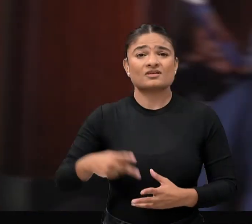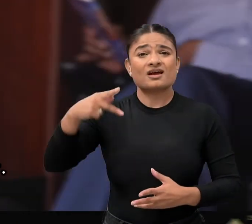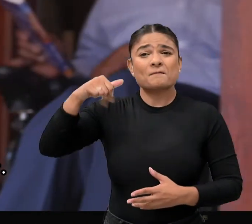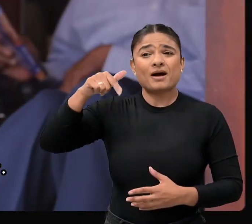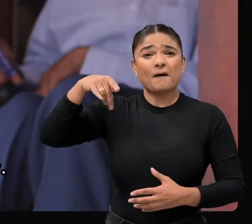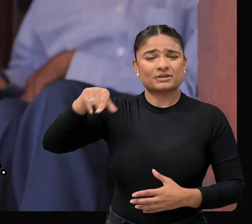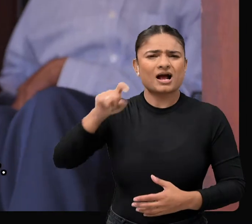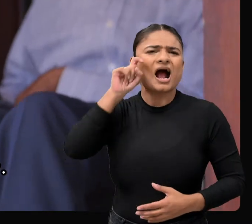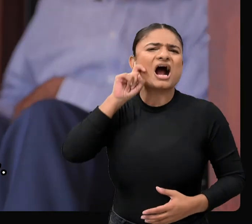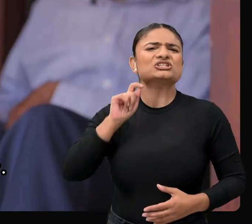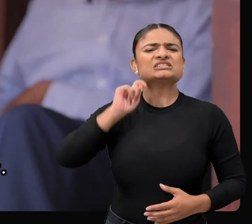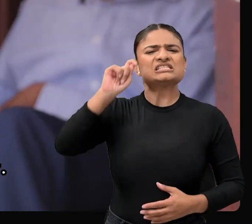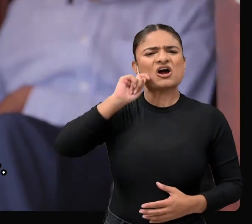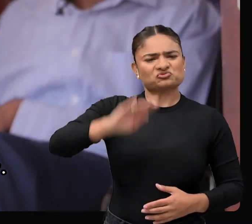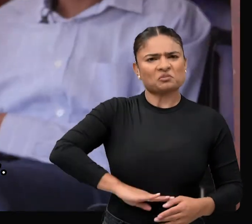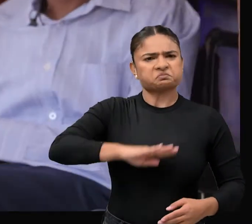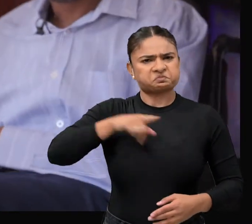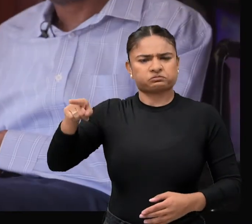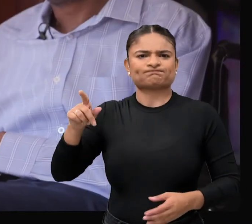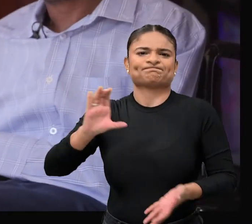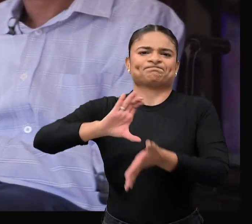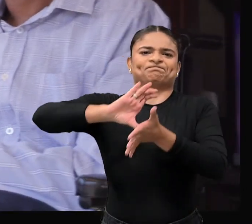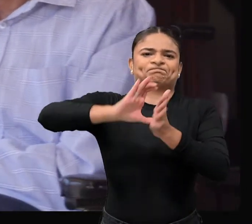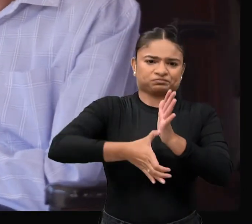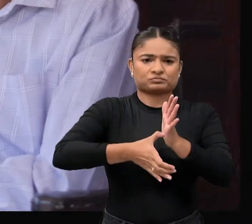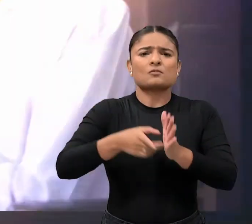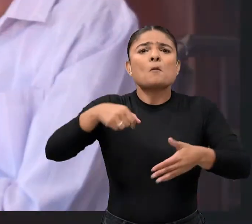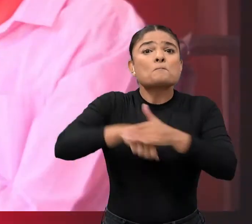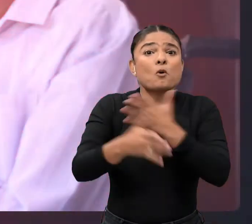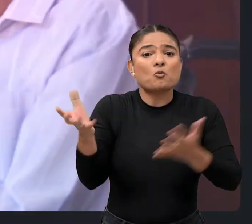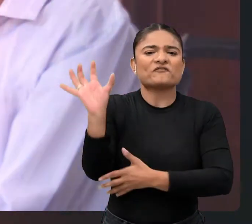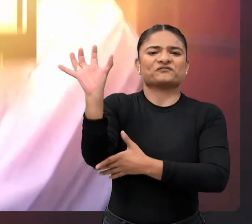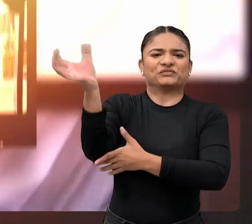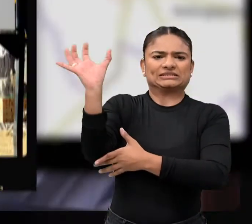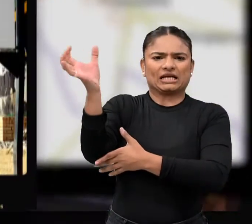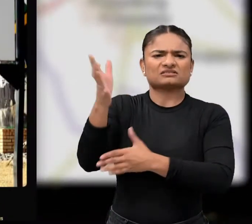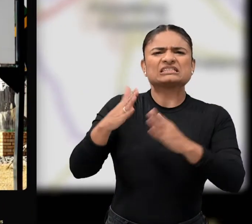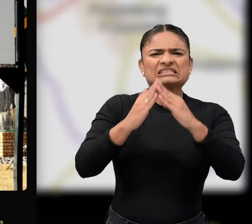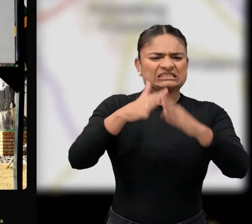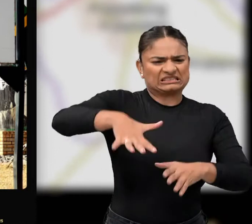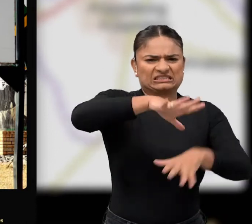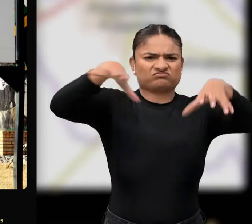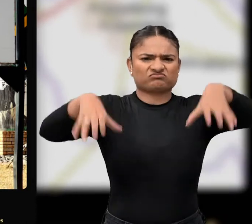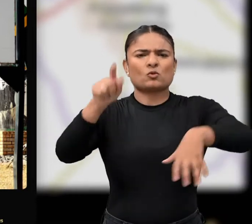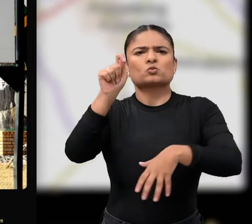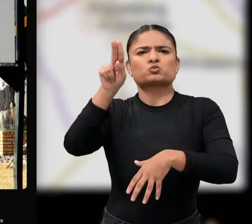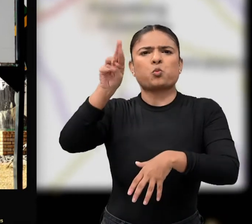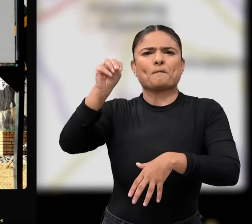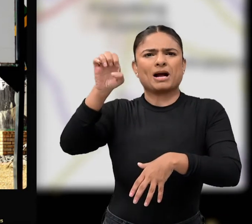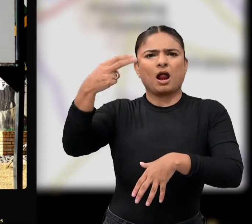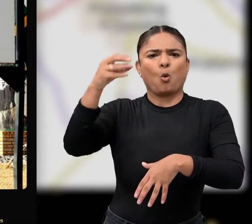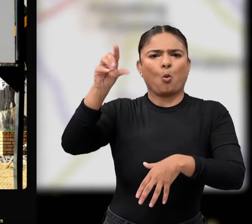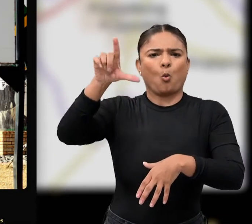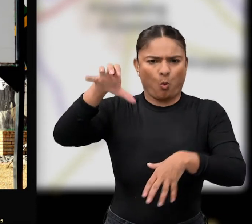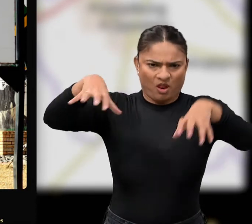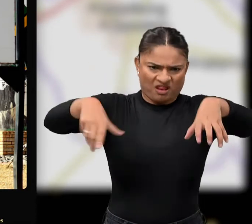Papi became disabled as a teenager, born in the Free State province, and grew up between Tumahole and Zamdela. Strong family